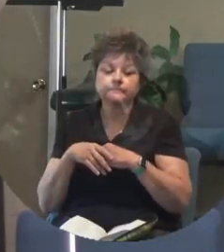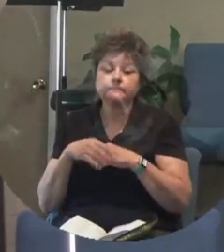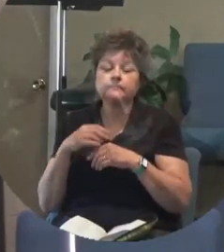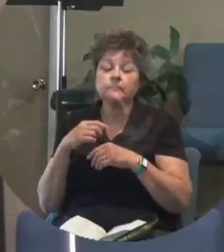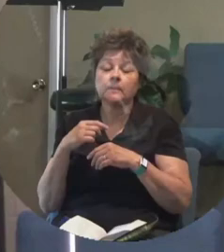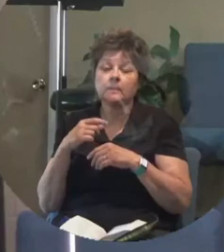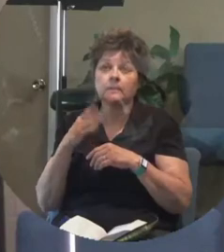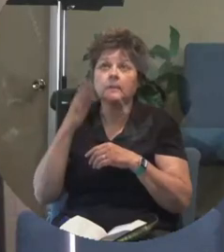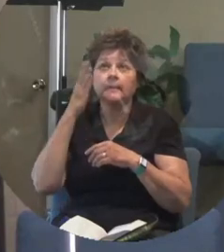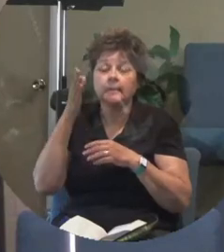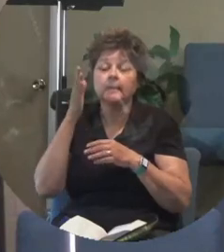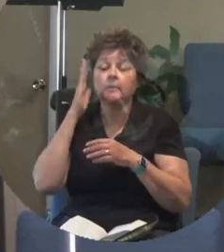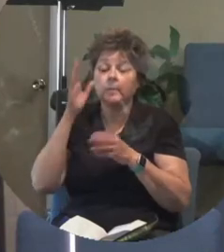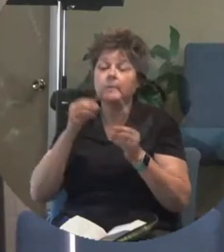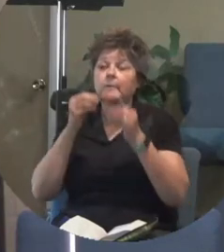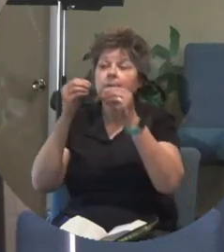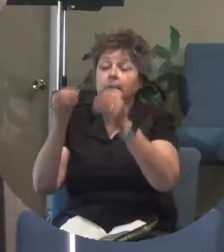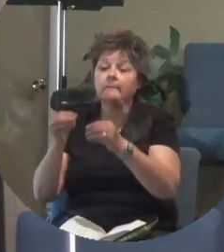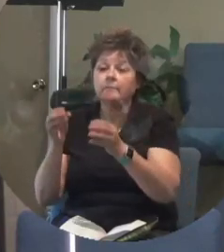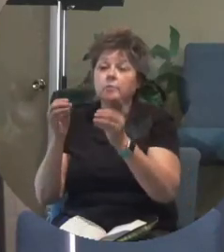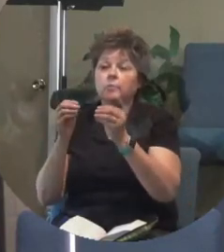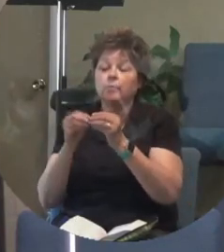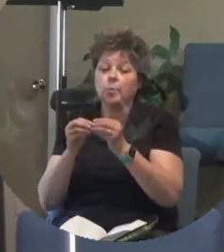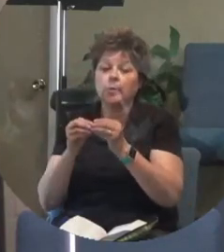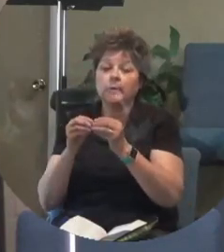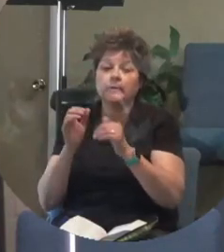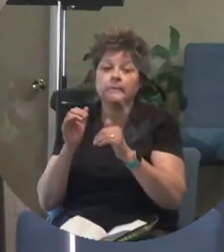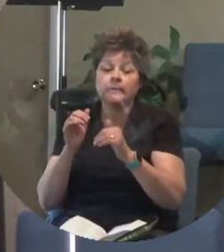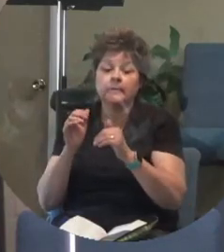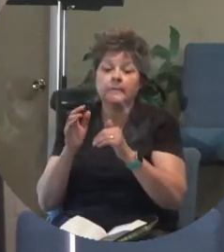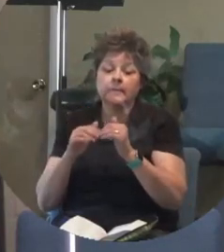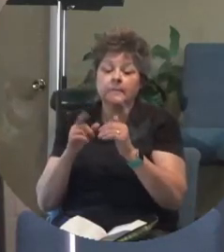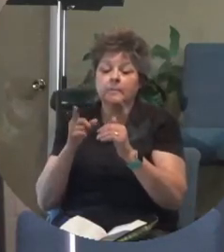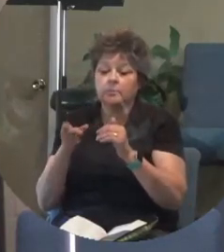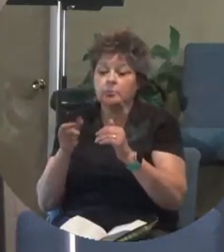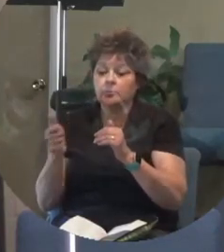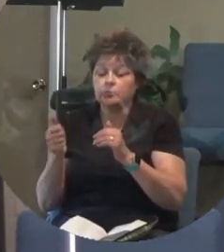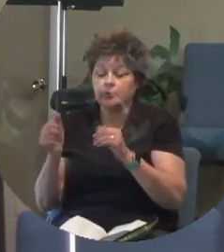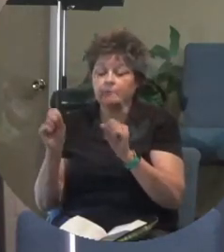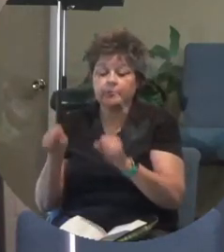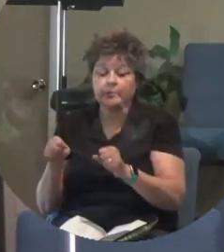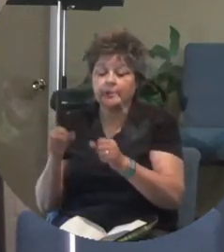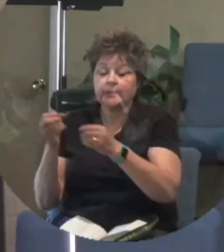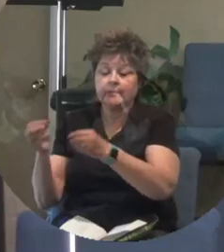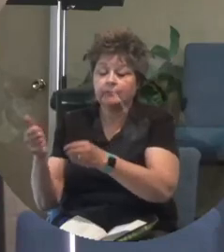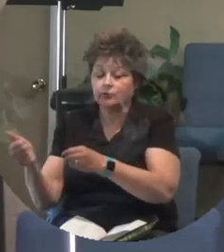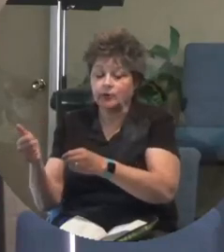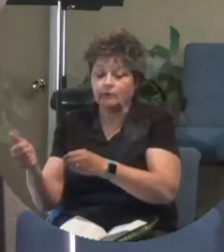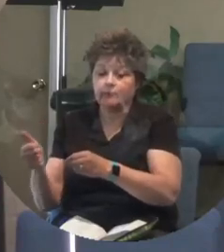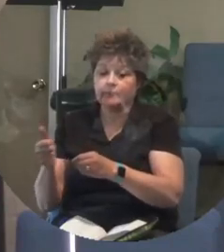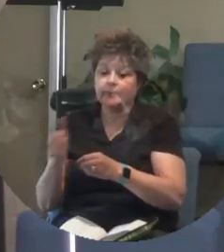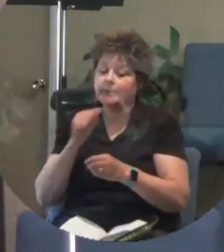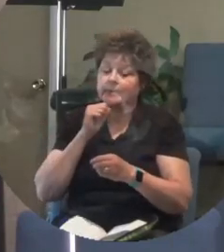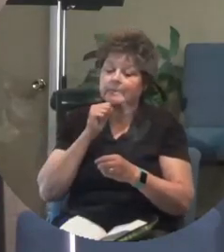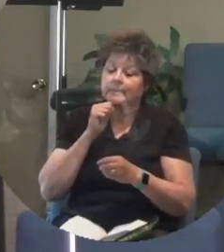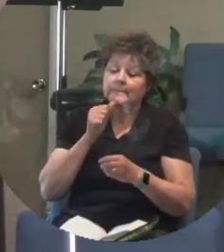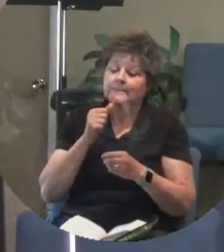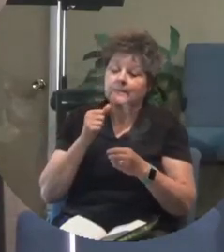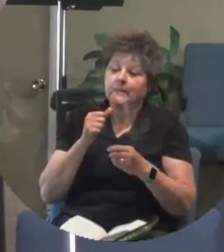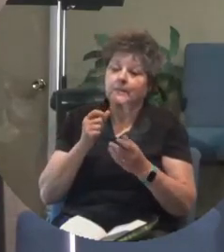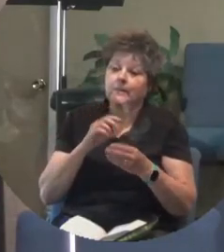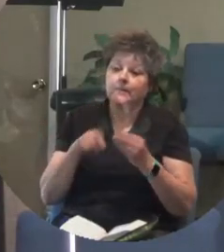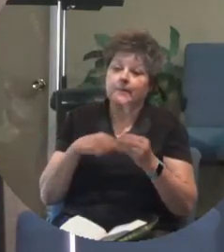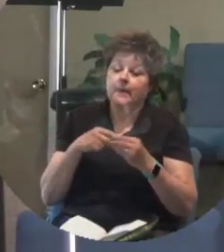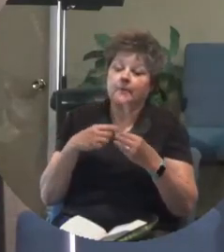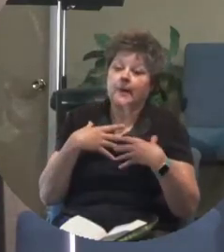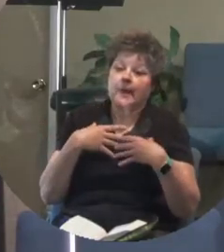give you more than you ever could have given yourself. But again, this isn't about health and wealth. This